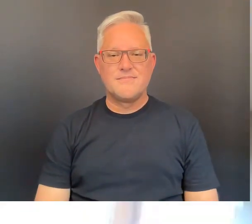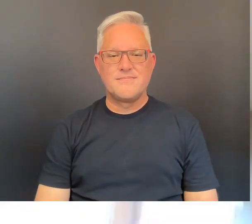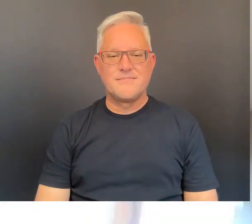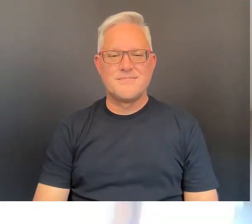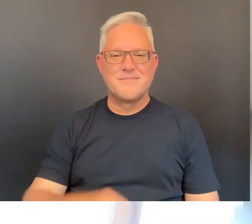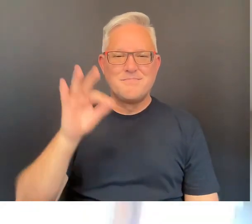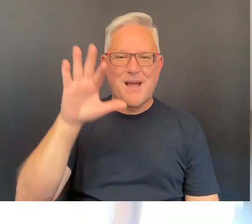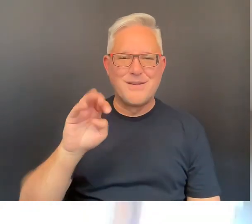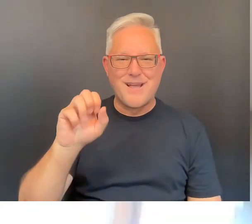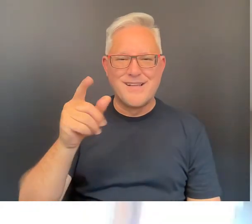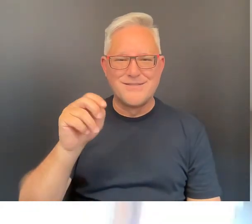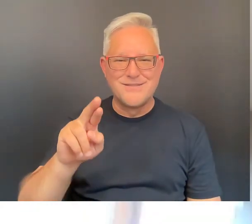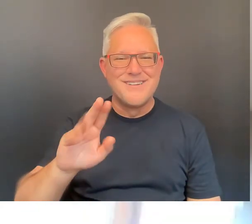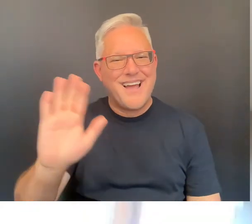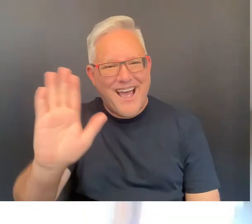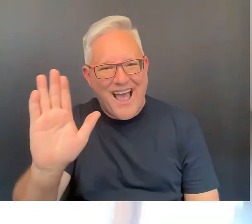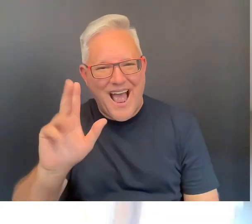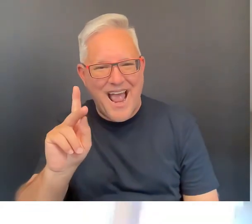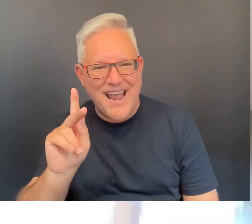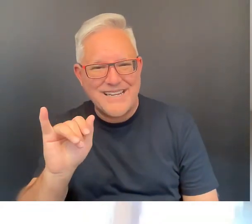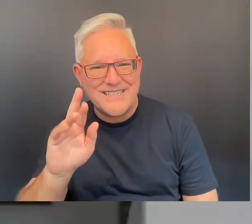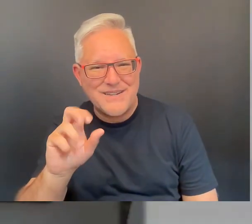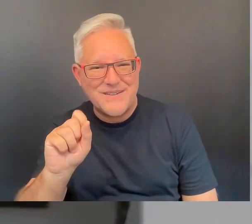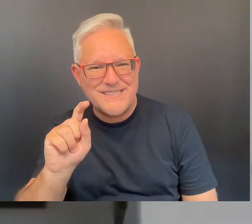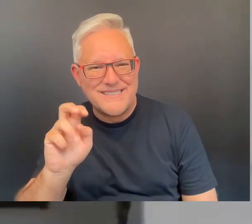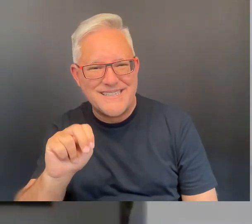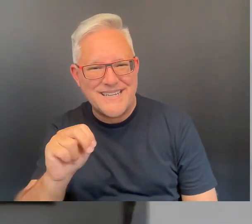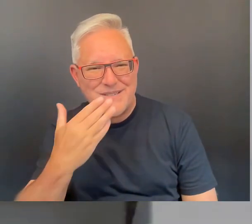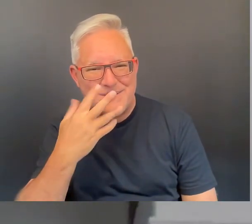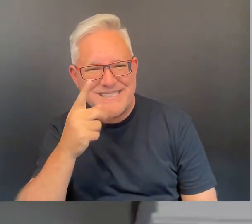Hi, Kirsten. Good to see you. And Good. Barbara. Yeah.